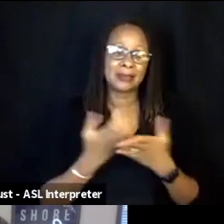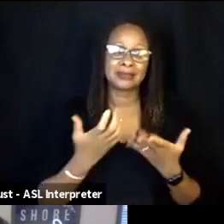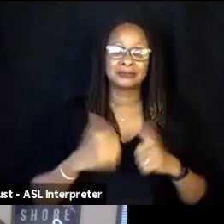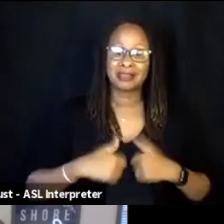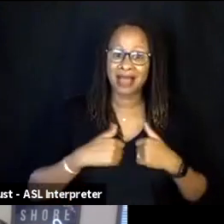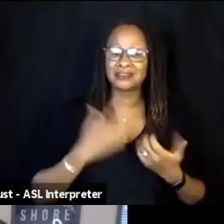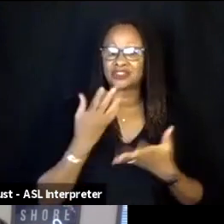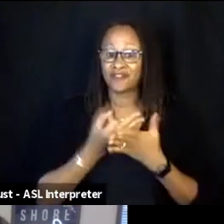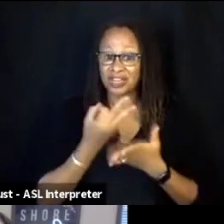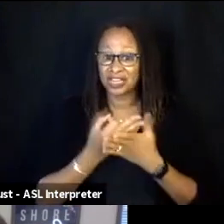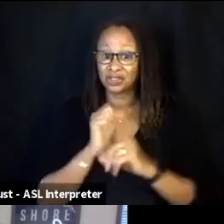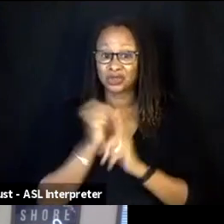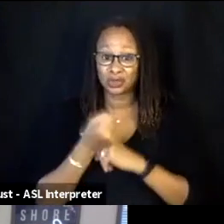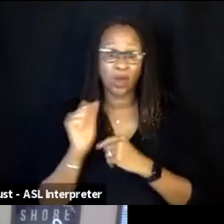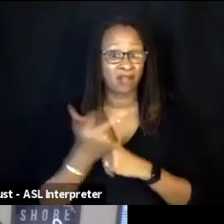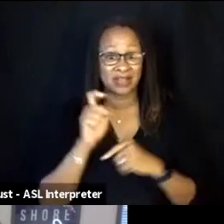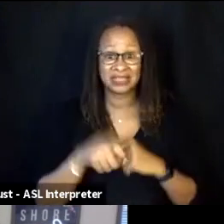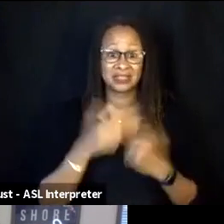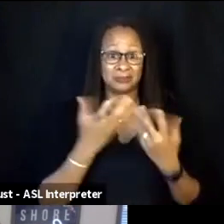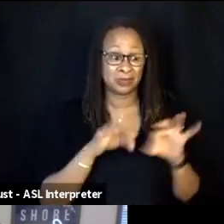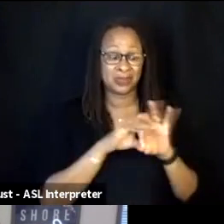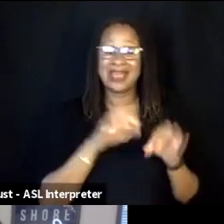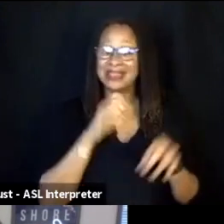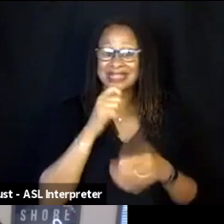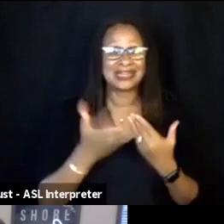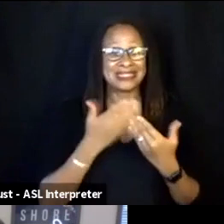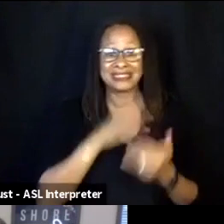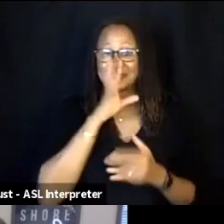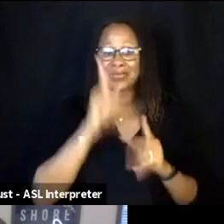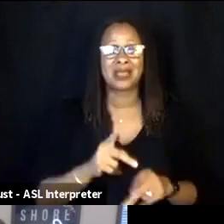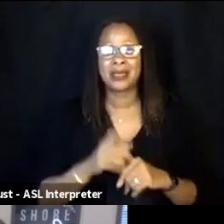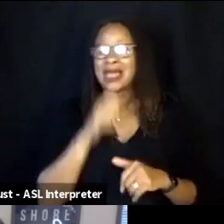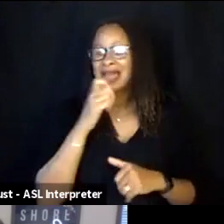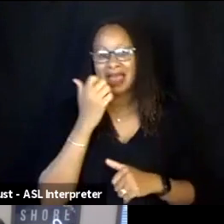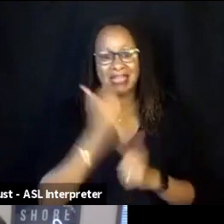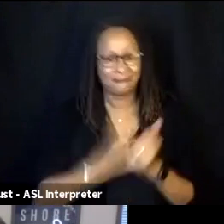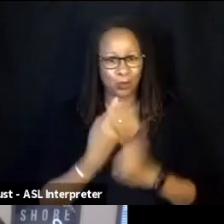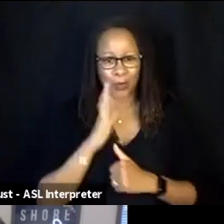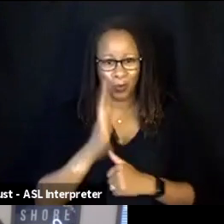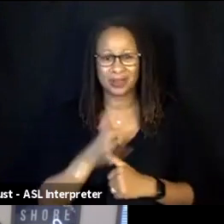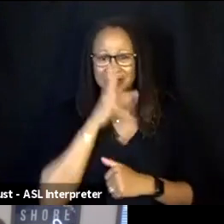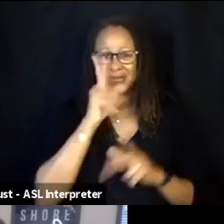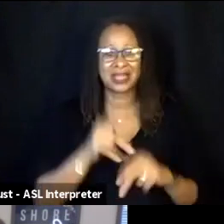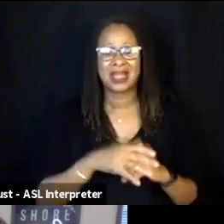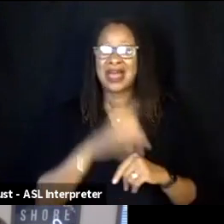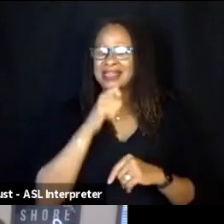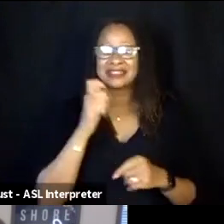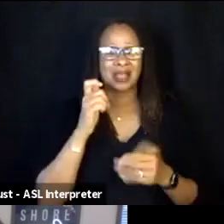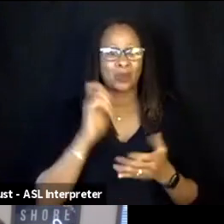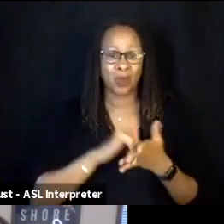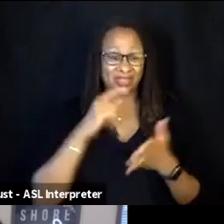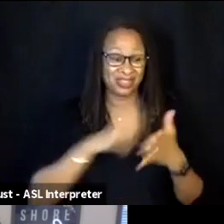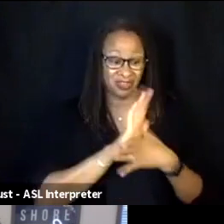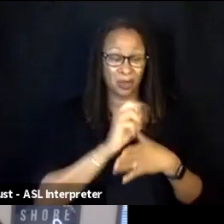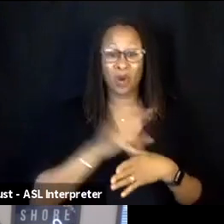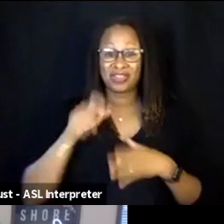your financial situation, all of that. It's not easy to speak up, and not everyone is going to. That's not what this film or this conversation is about. It's not